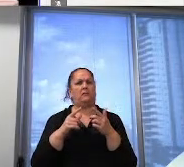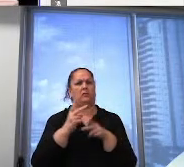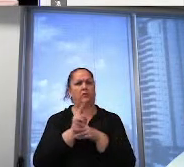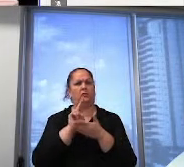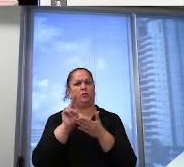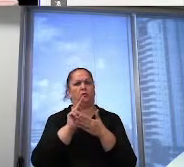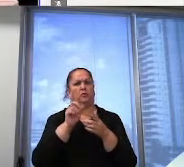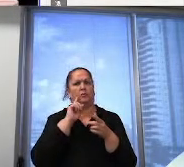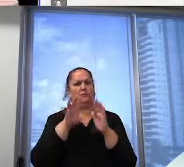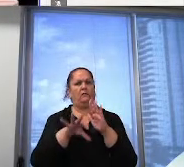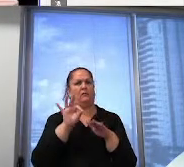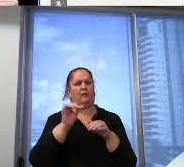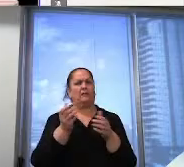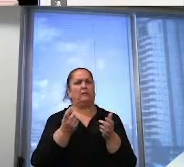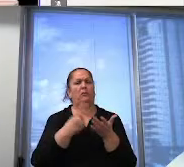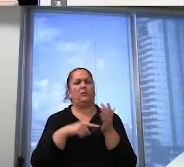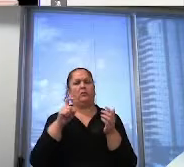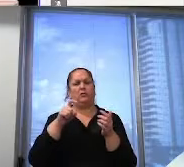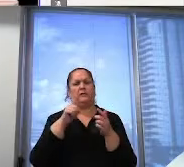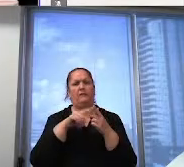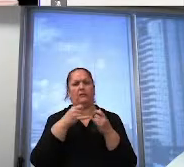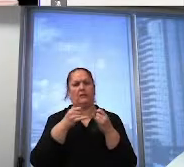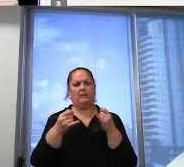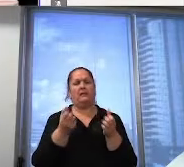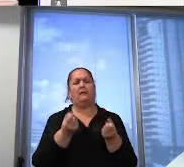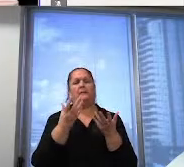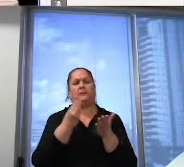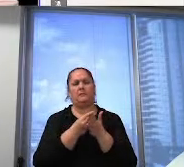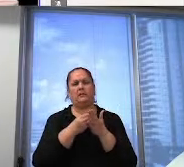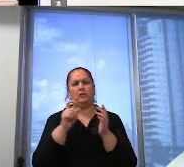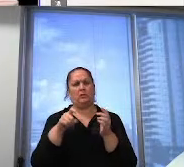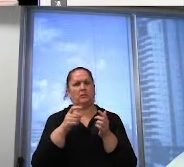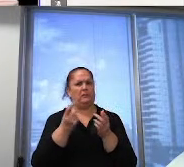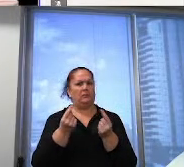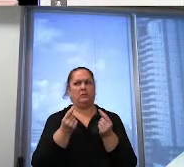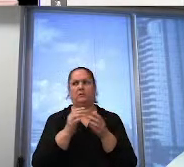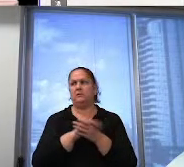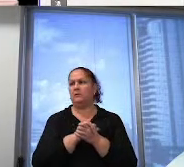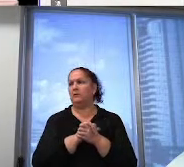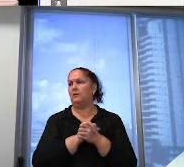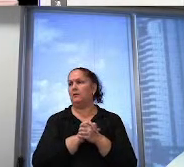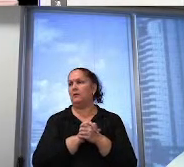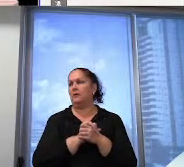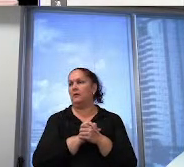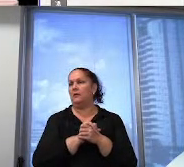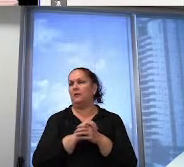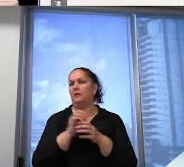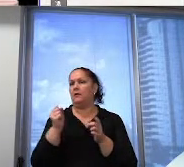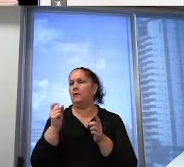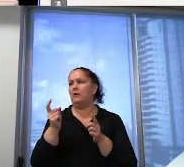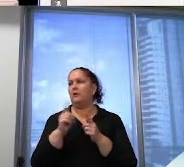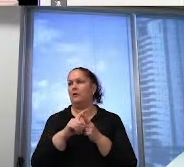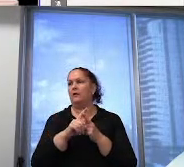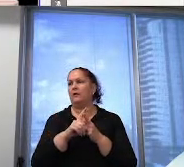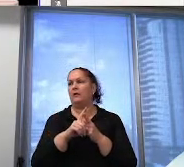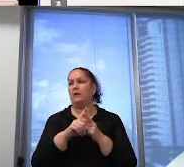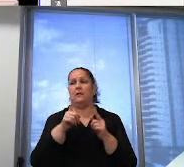that you use to come up with what's needed for that line and the budget estimates? This is Ferman. Just a